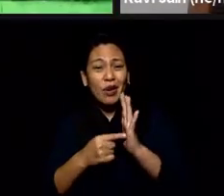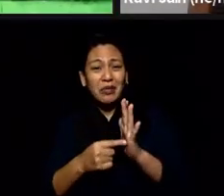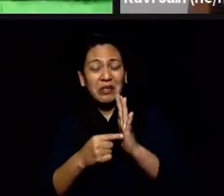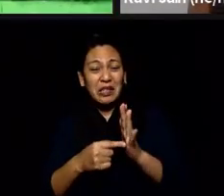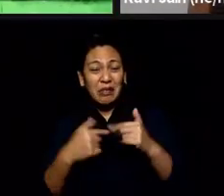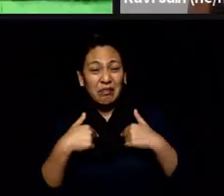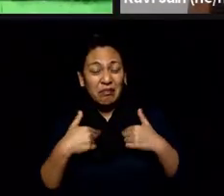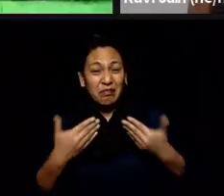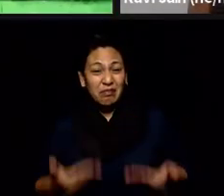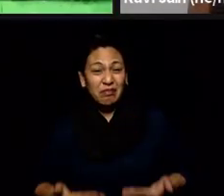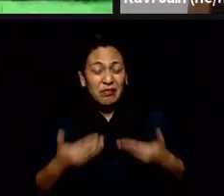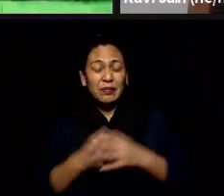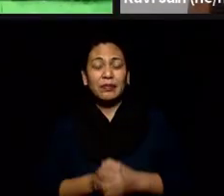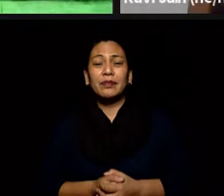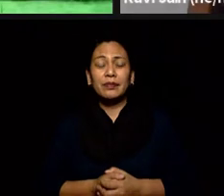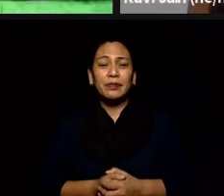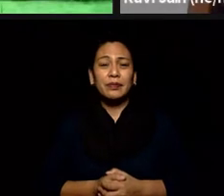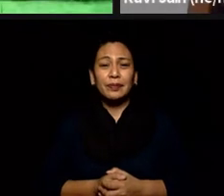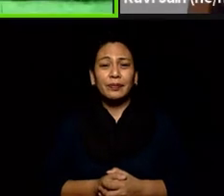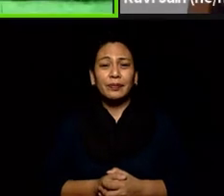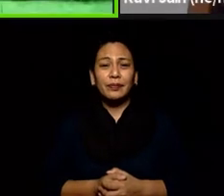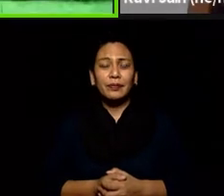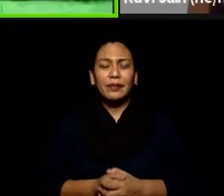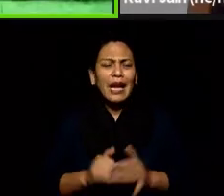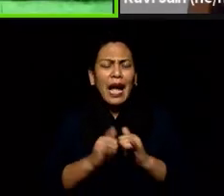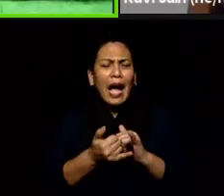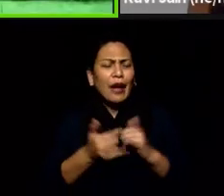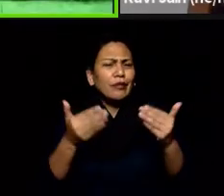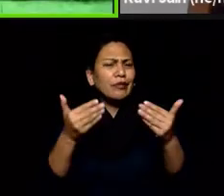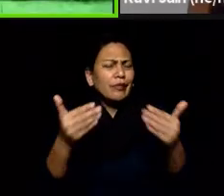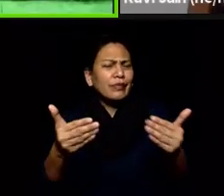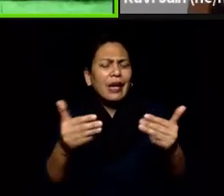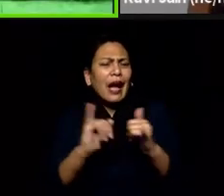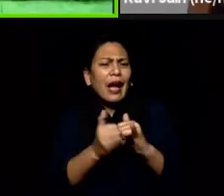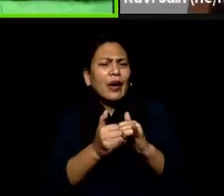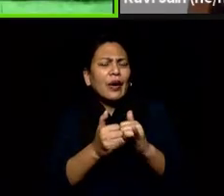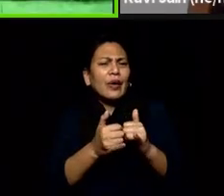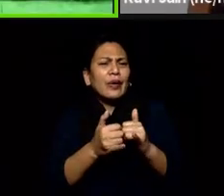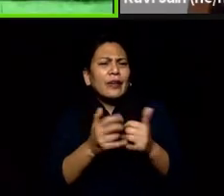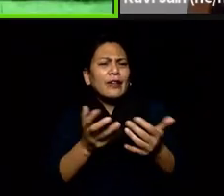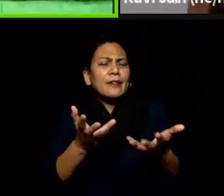Yeah. Well, how do we do it? How do we,